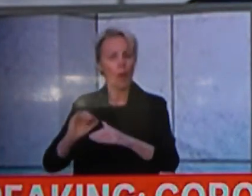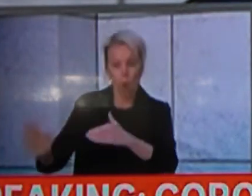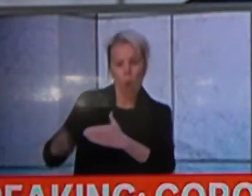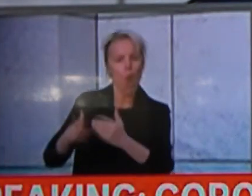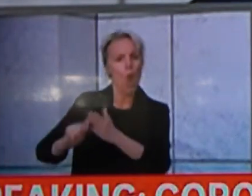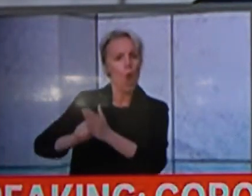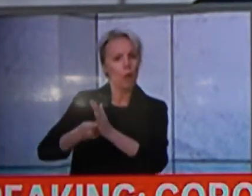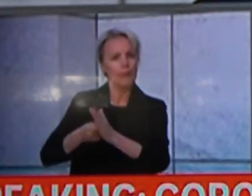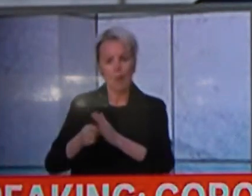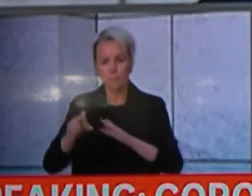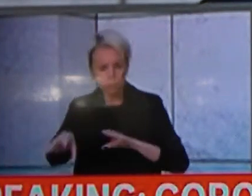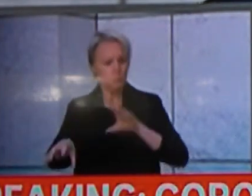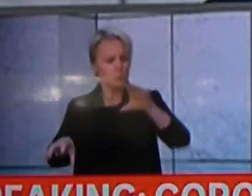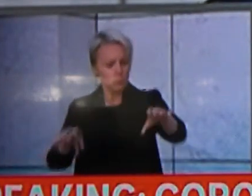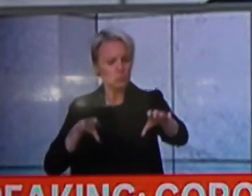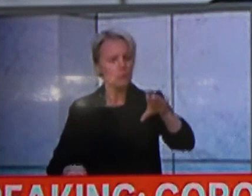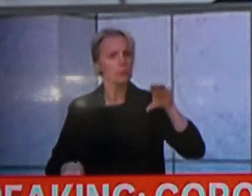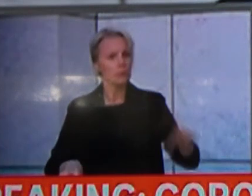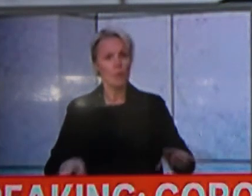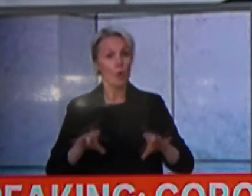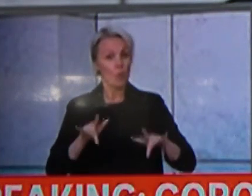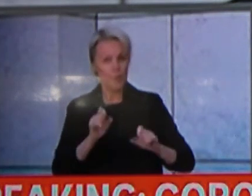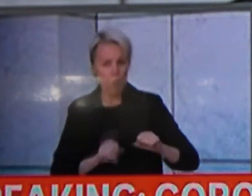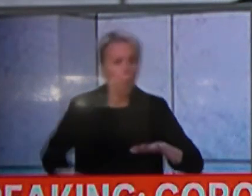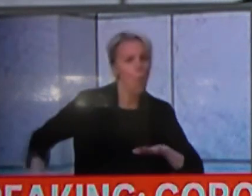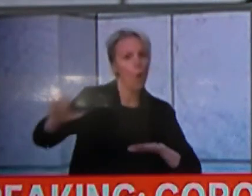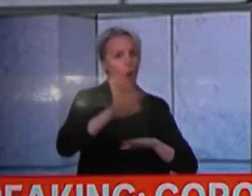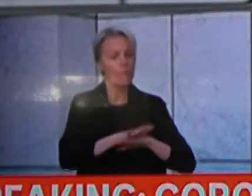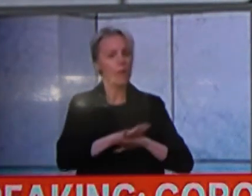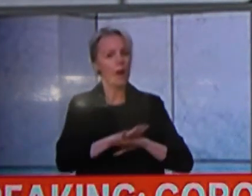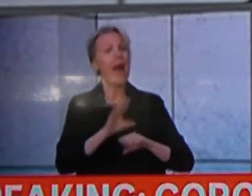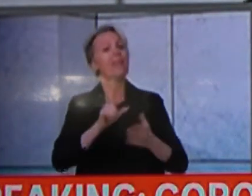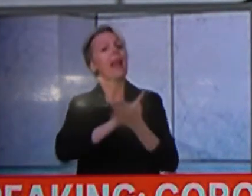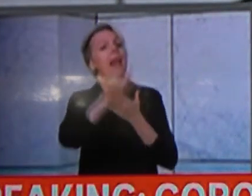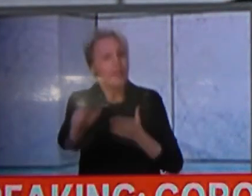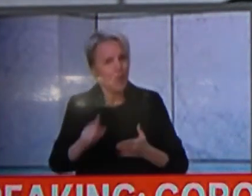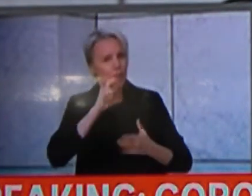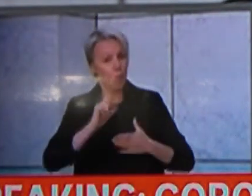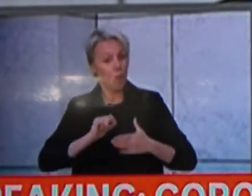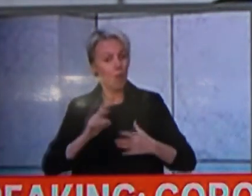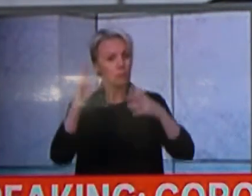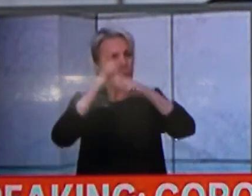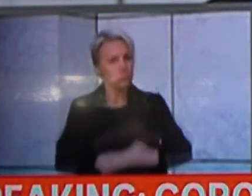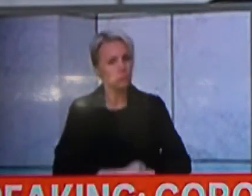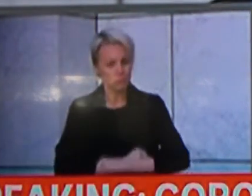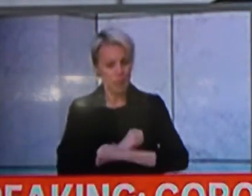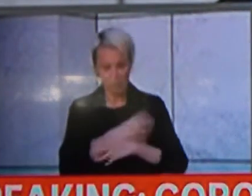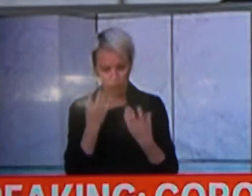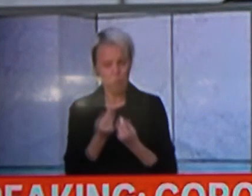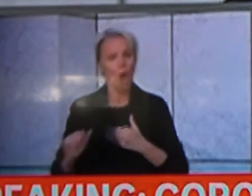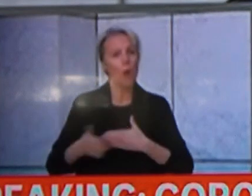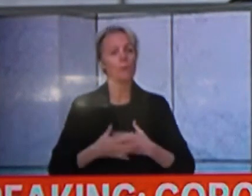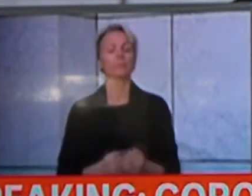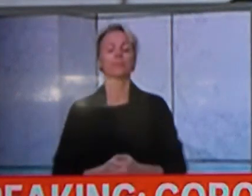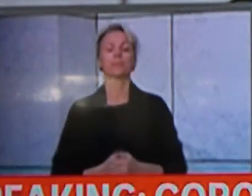be locked down for, as I said, particular suburbs before you consider a widespread lockdown. What we've done as a national cabinet